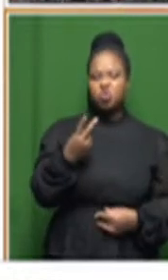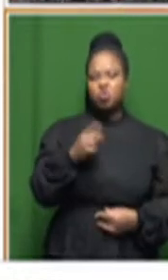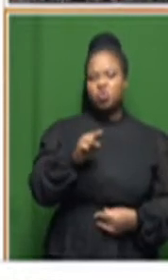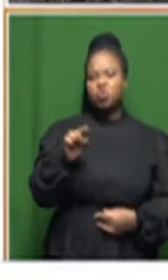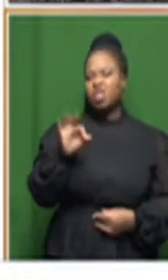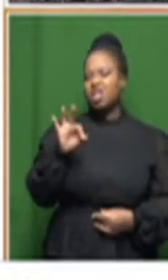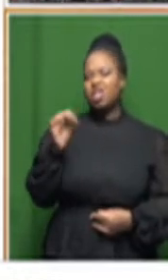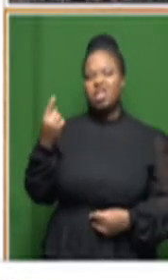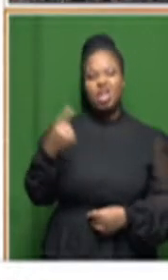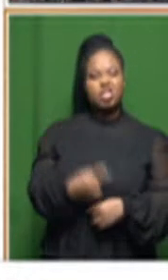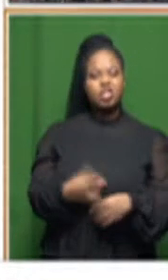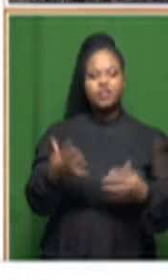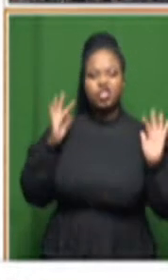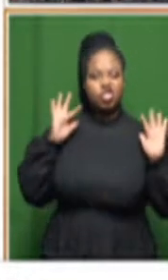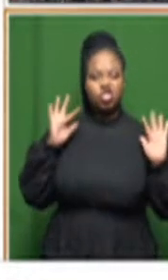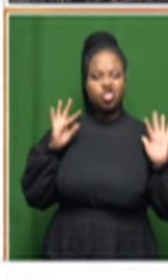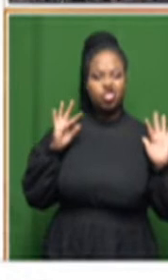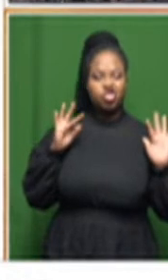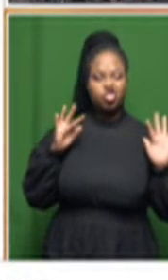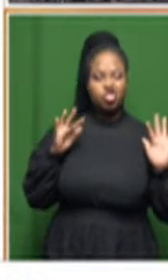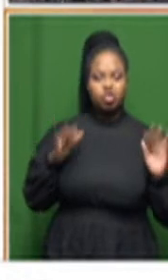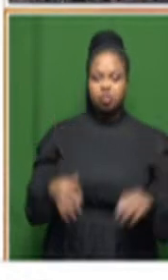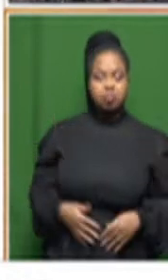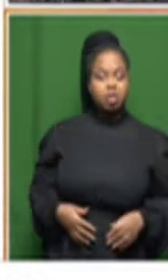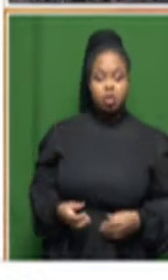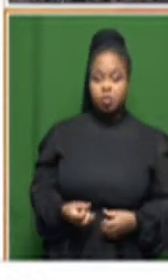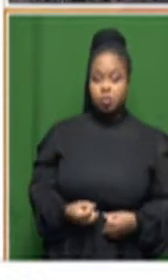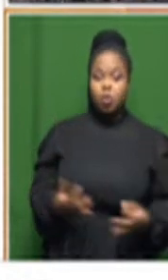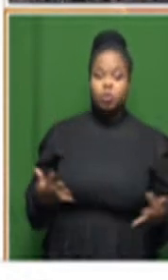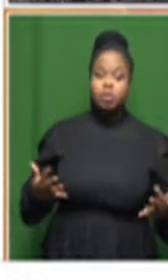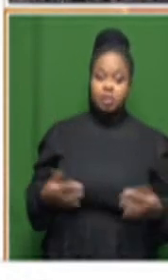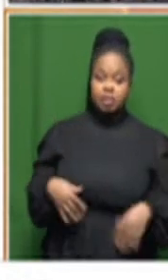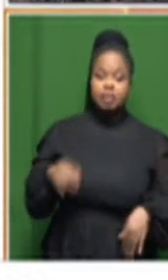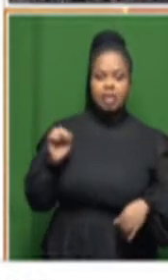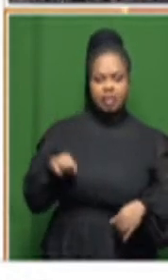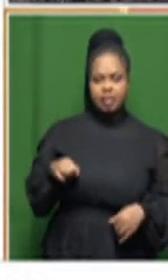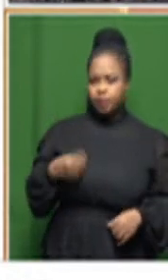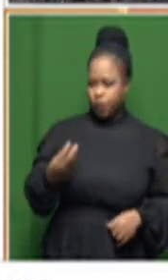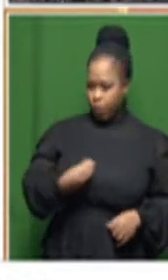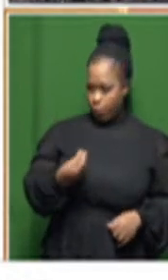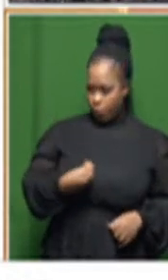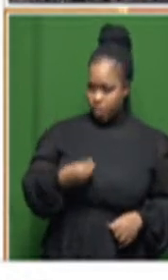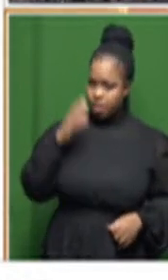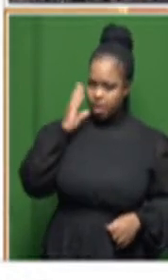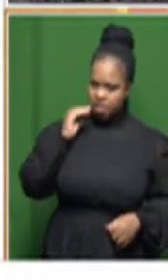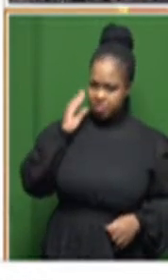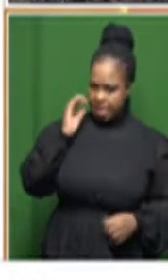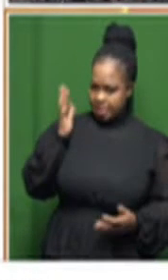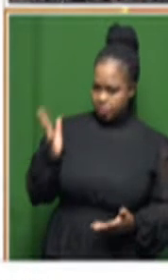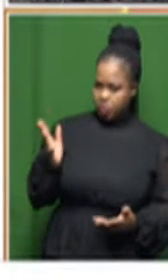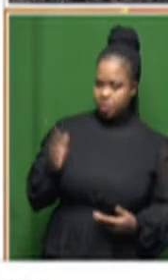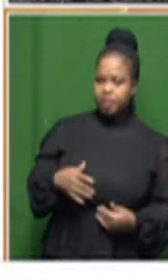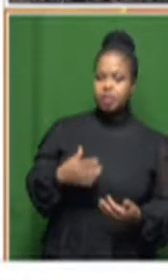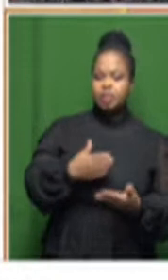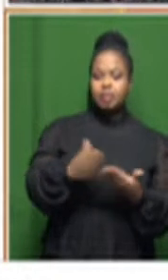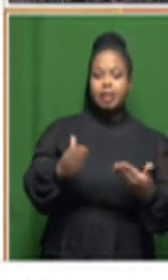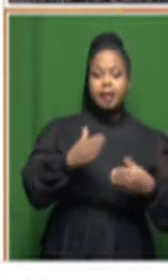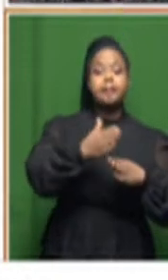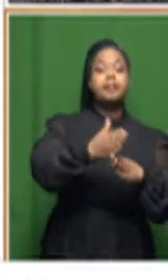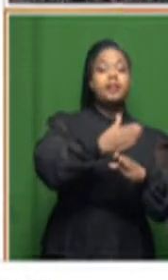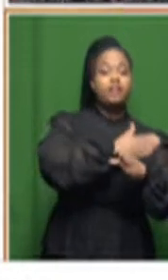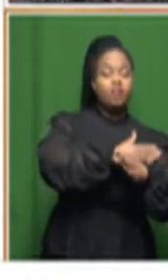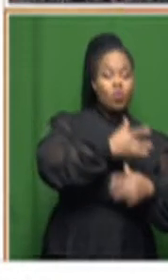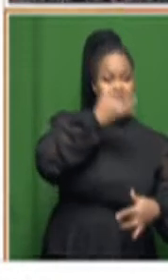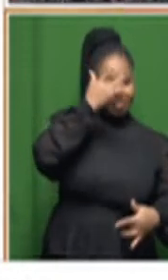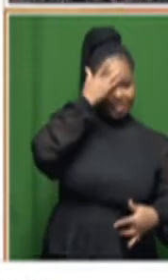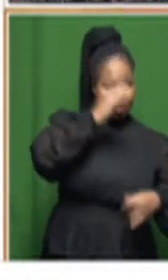3 days. And we've seen that they are more intense or noticeable in the younger population, those who had COVID-19 before,